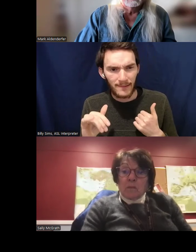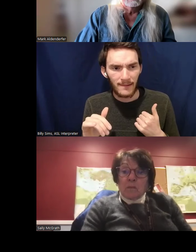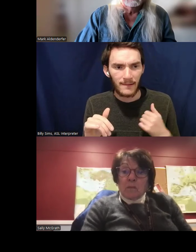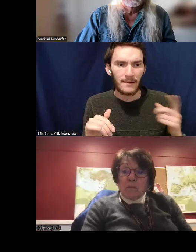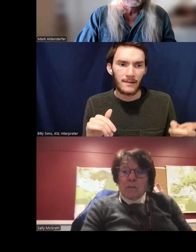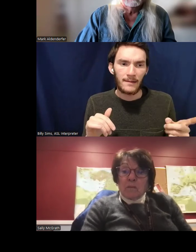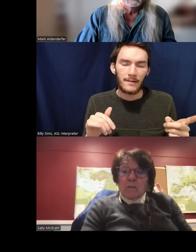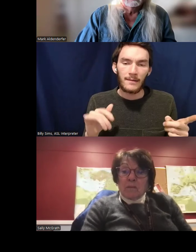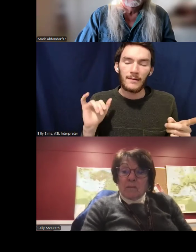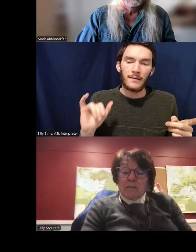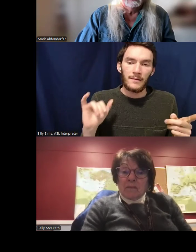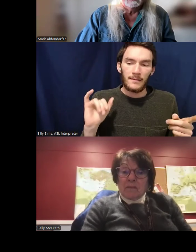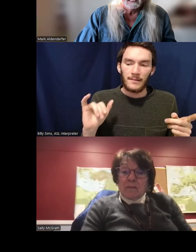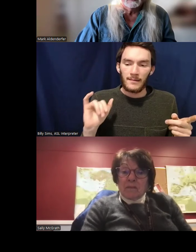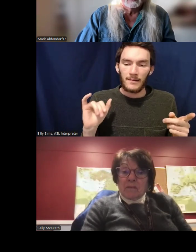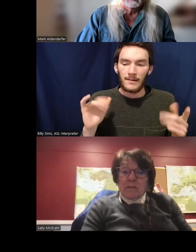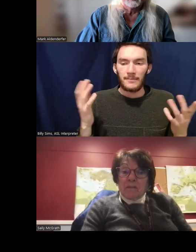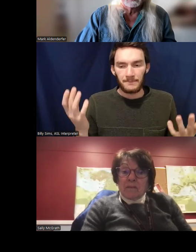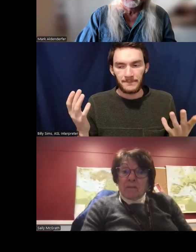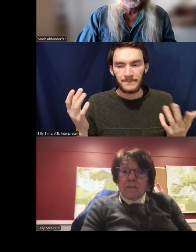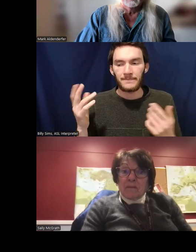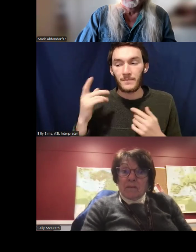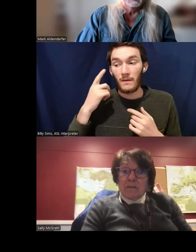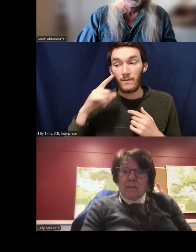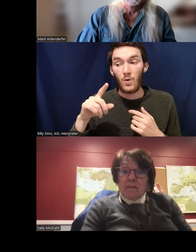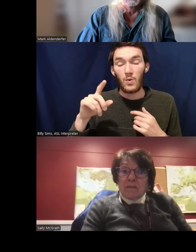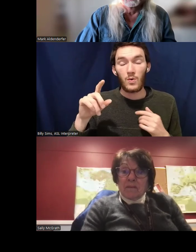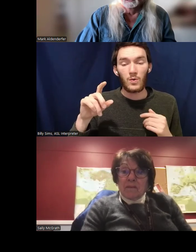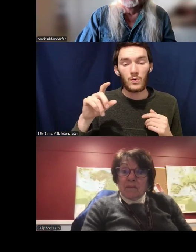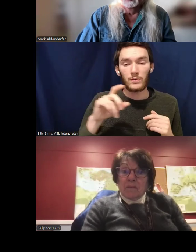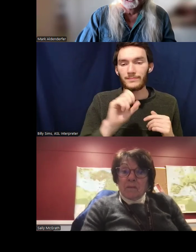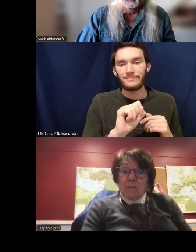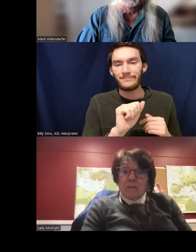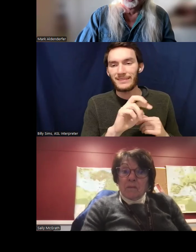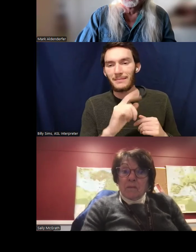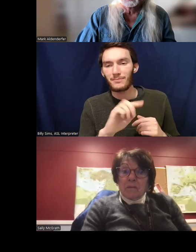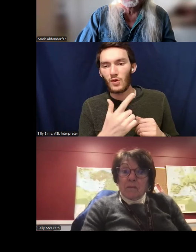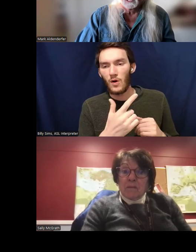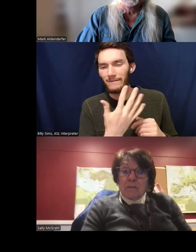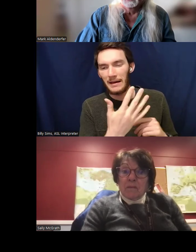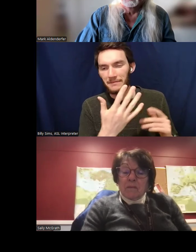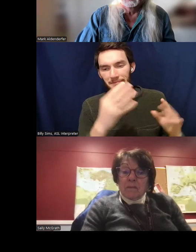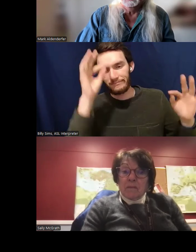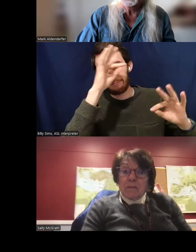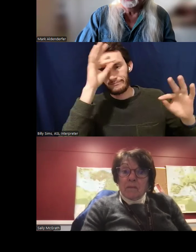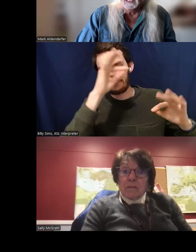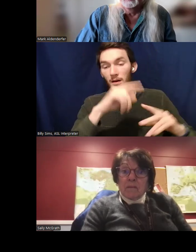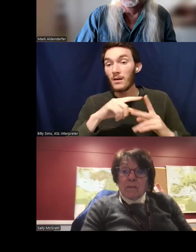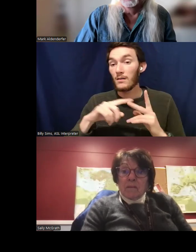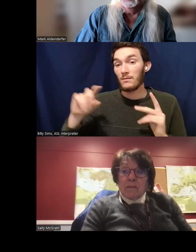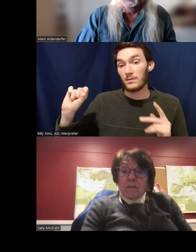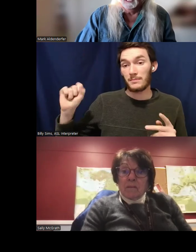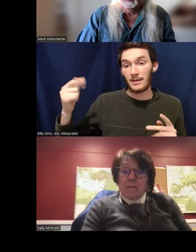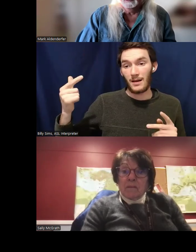Uh, in the case for Samsung 5, we don't have any idea. For Songtsen Gampo, he's going to